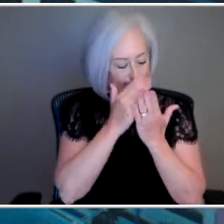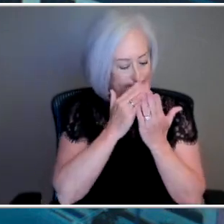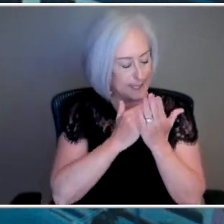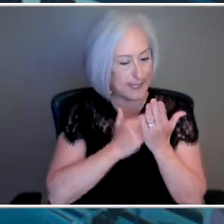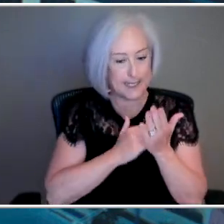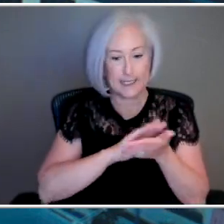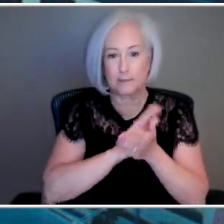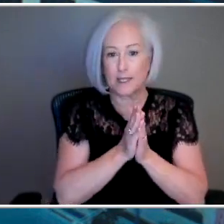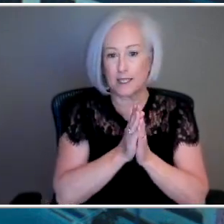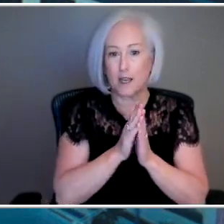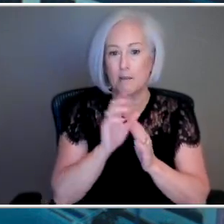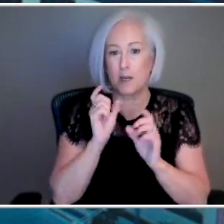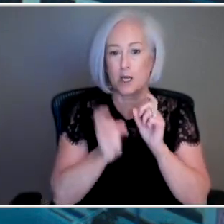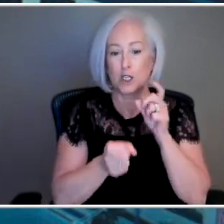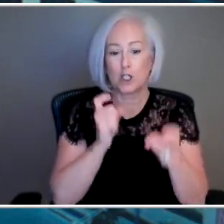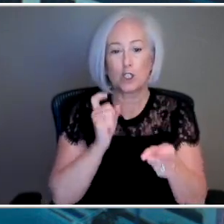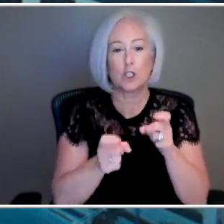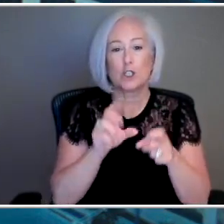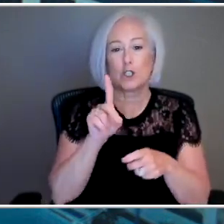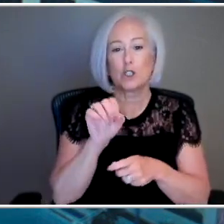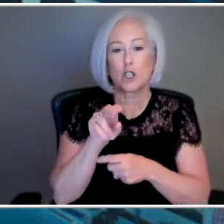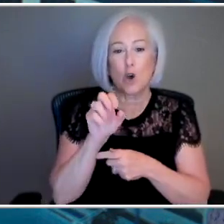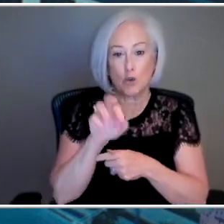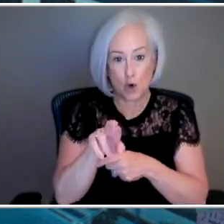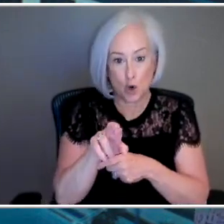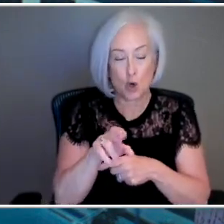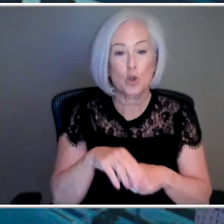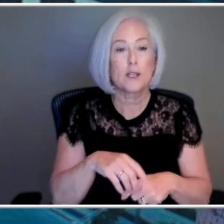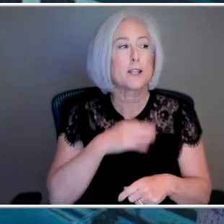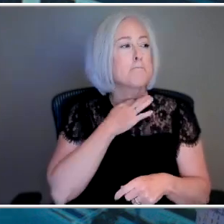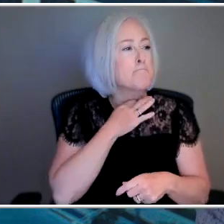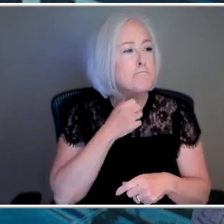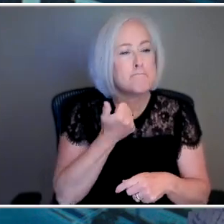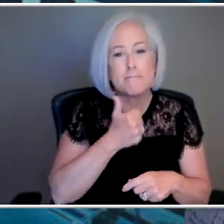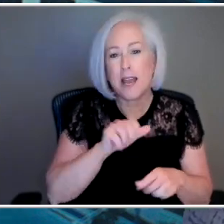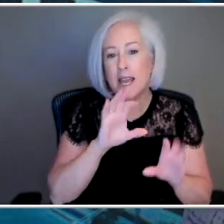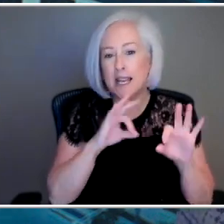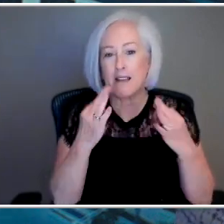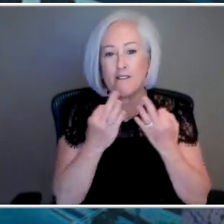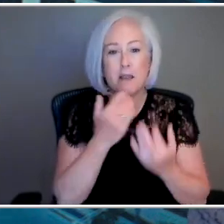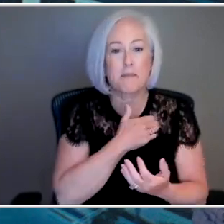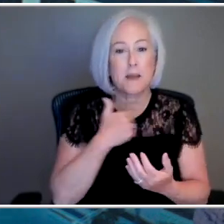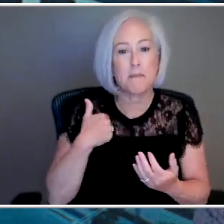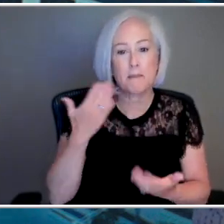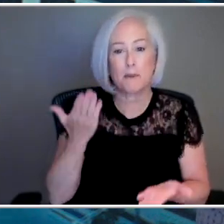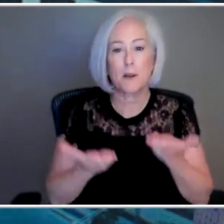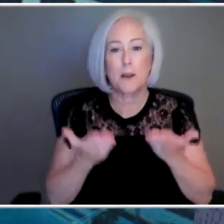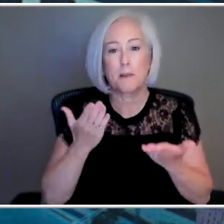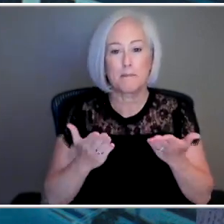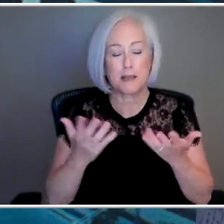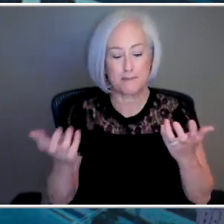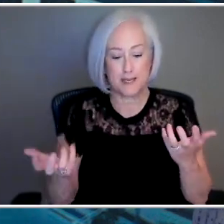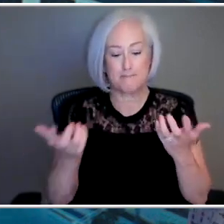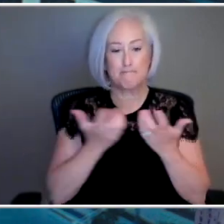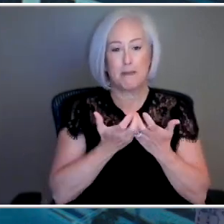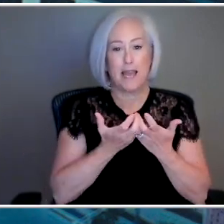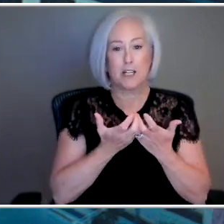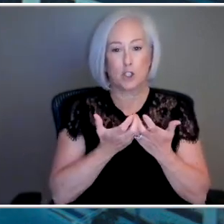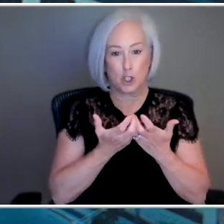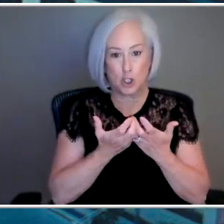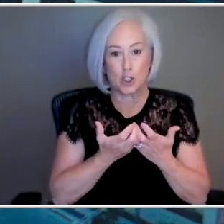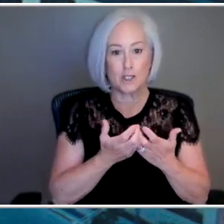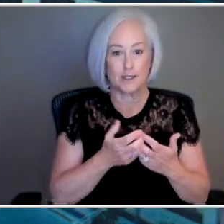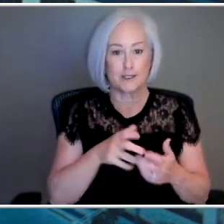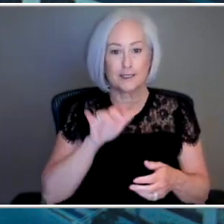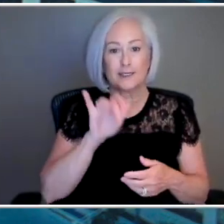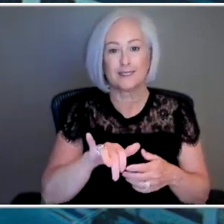on the list, and they had wanted to know family members that would be able to maybe be a match. So that's how that came about.